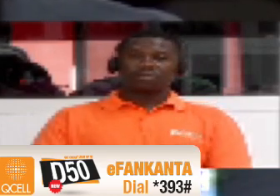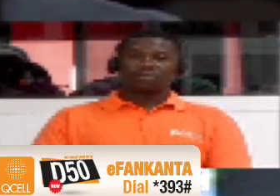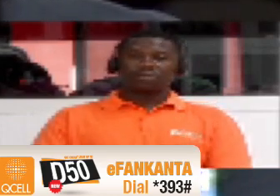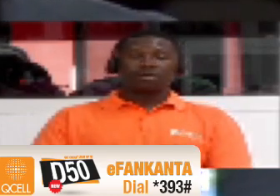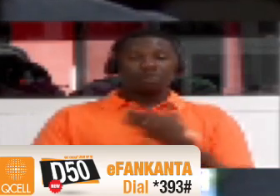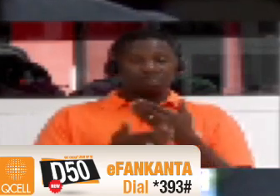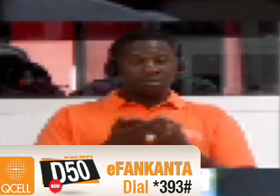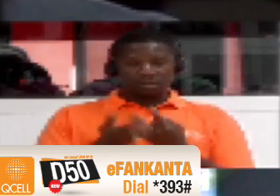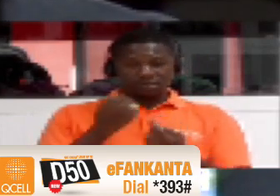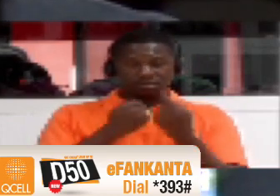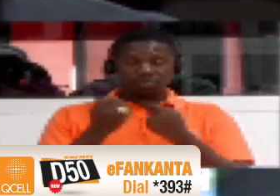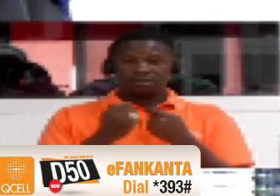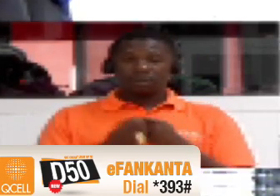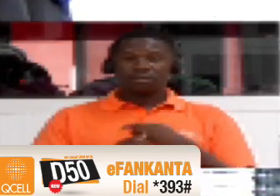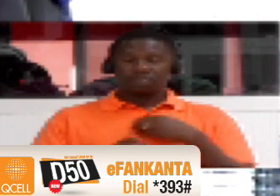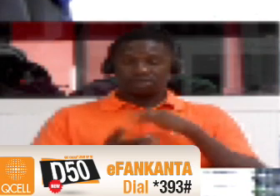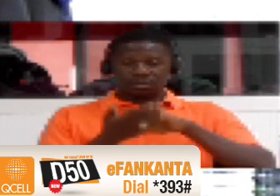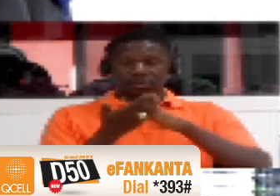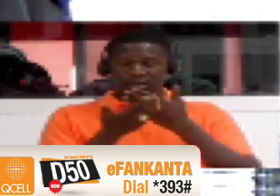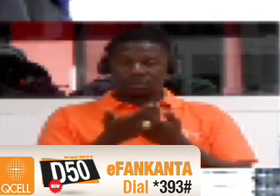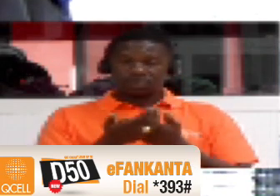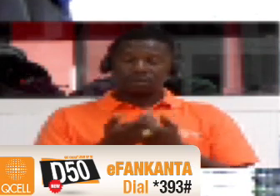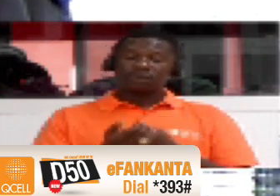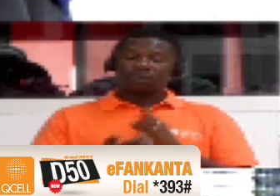what you said.